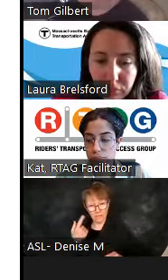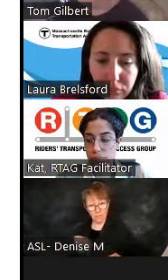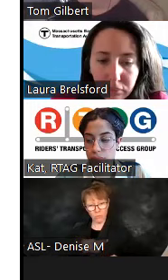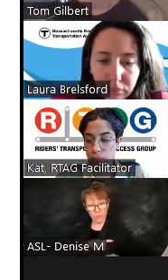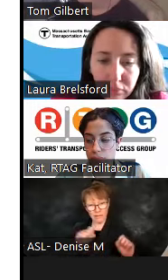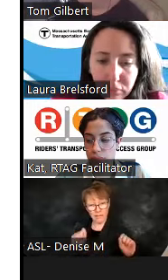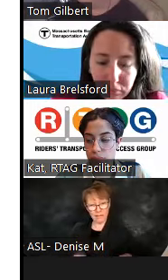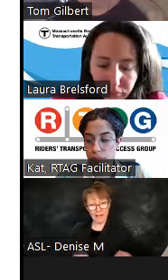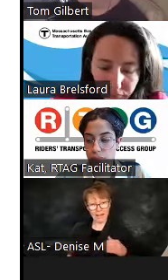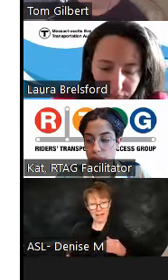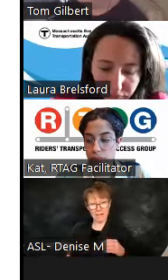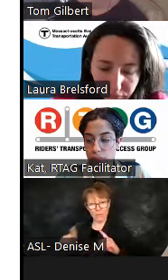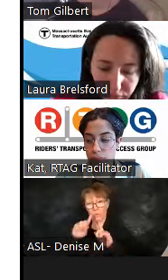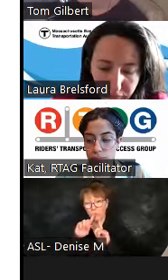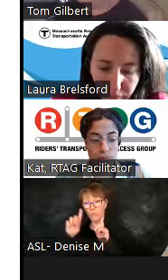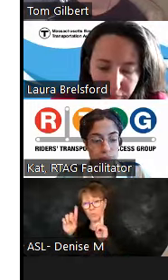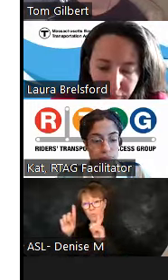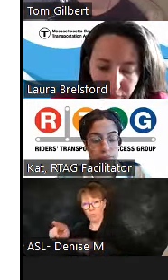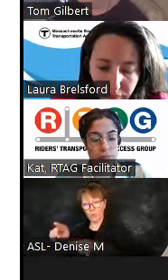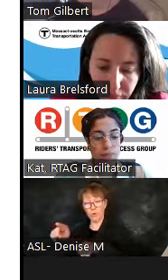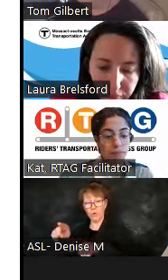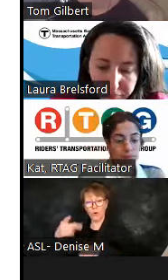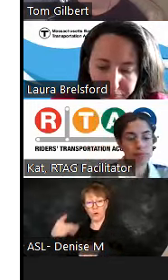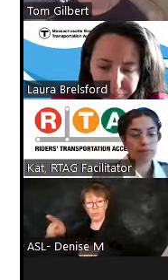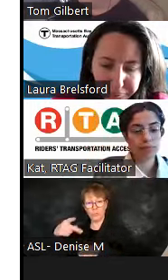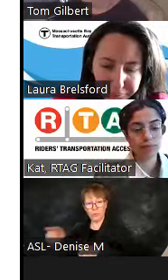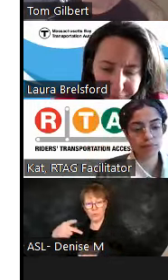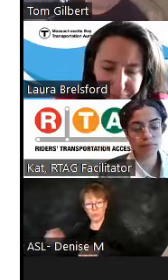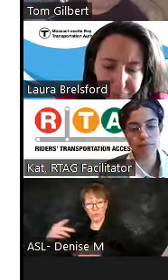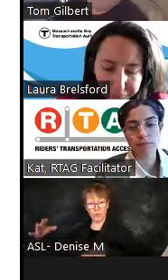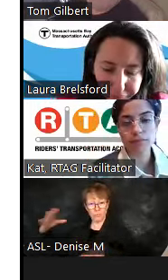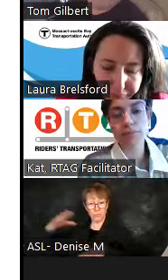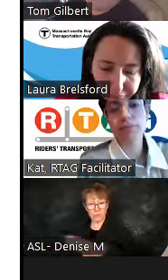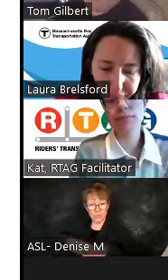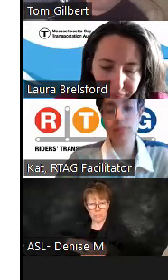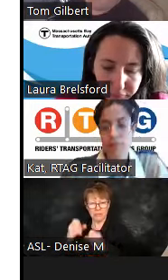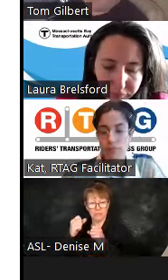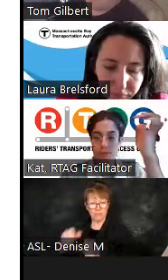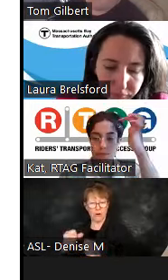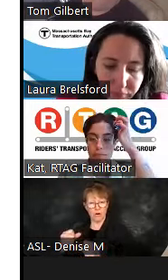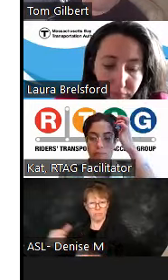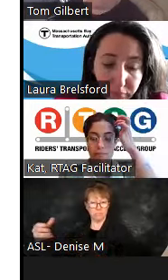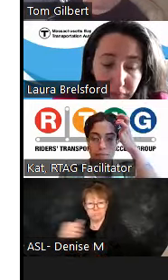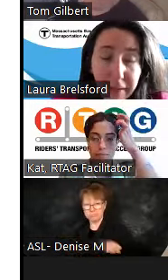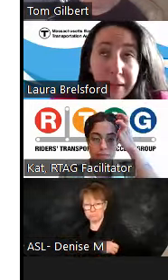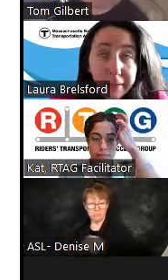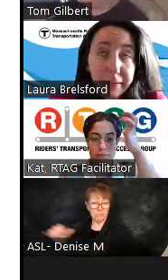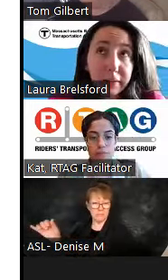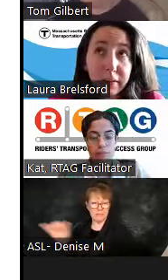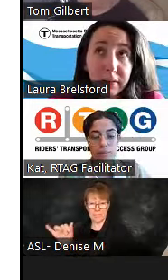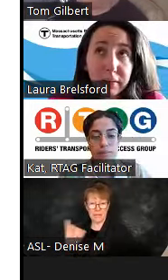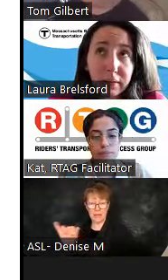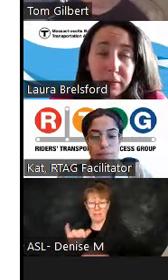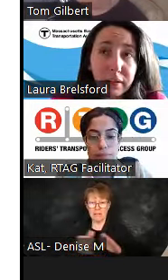bridge plates as strong as you have for the subway and not as steep, that would be beautiful. But